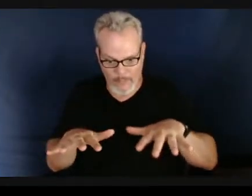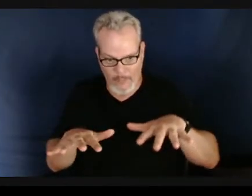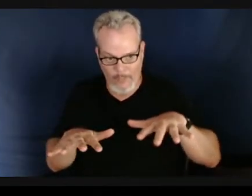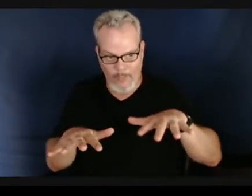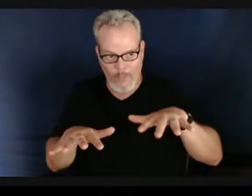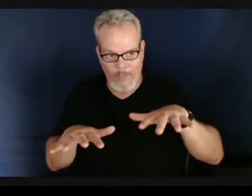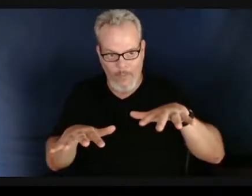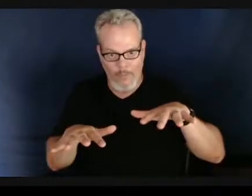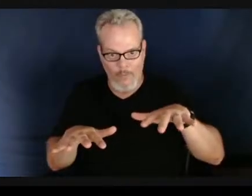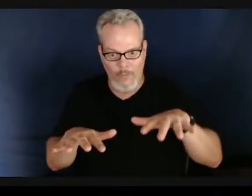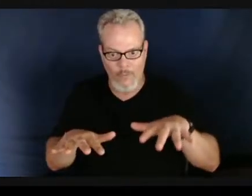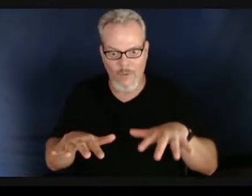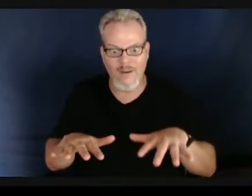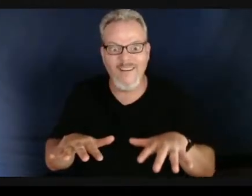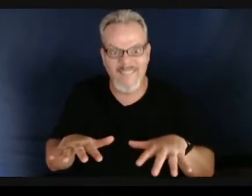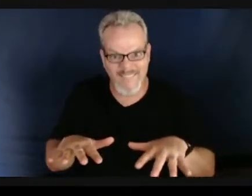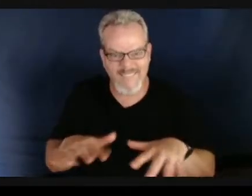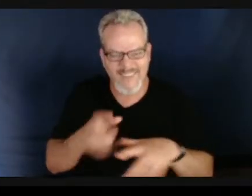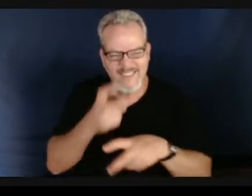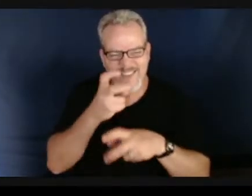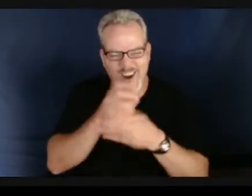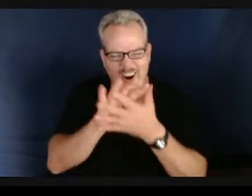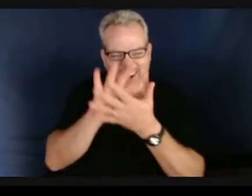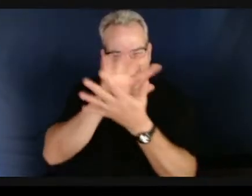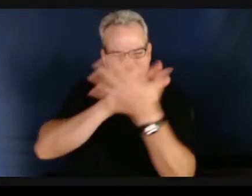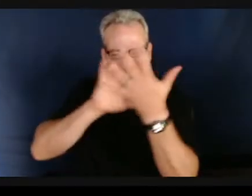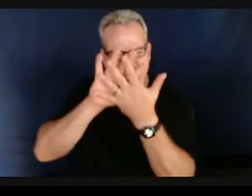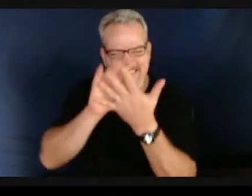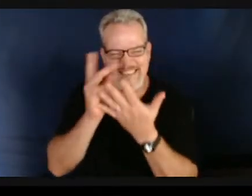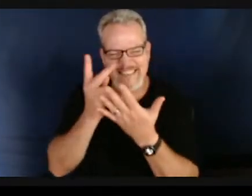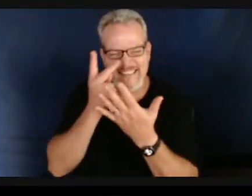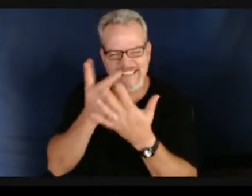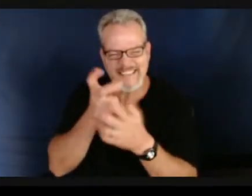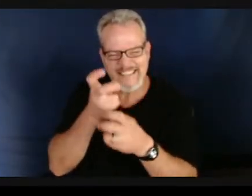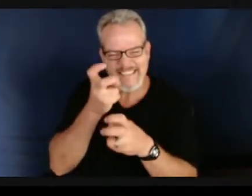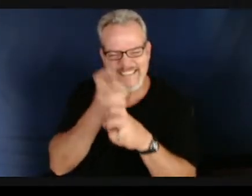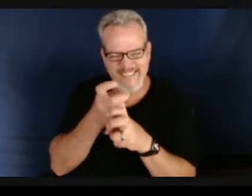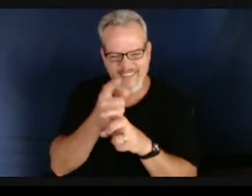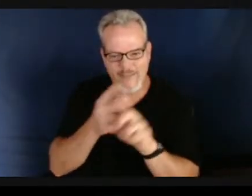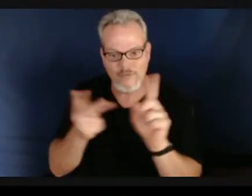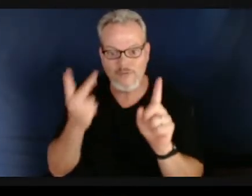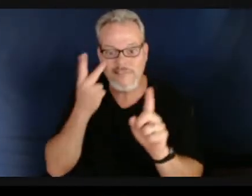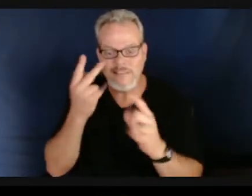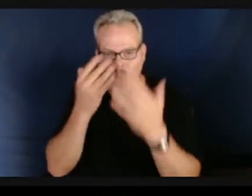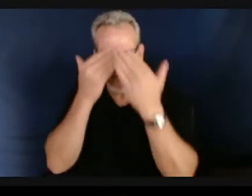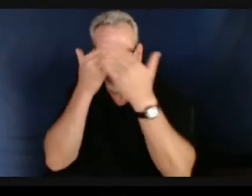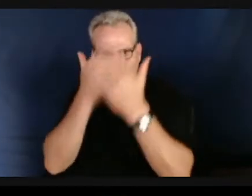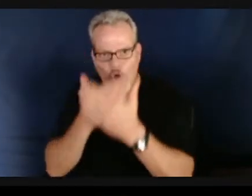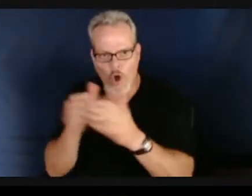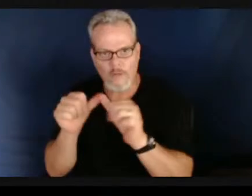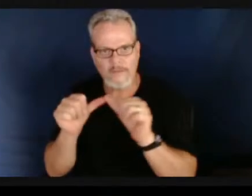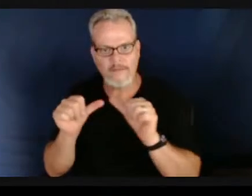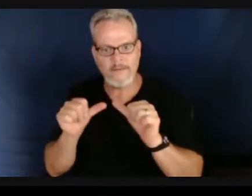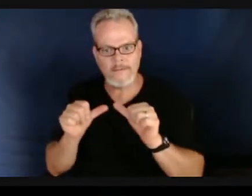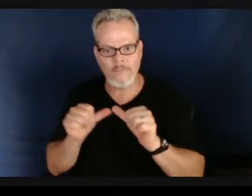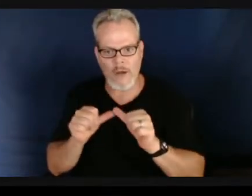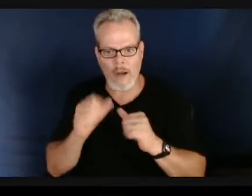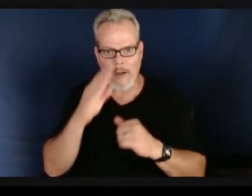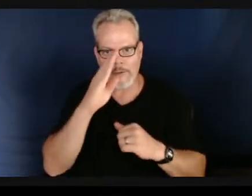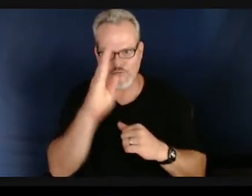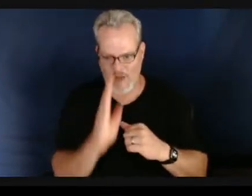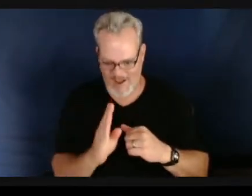out quite as easily as where it's covering new ground, all the way to the edge of this dark spot right here. Maybe a big crack.